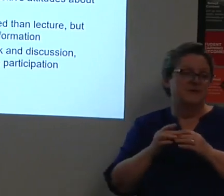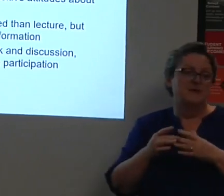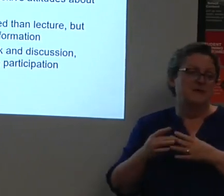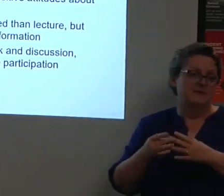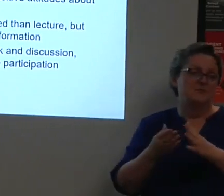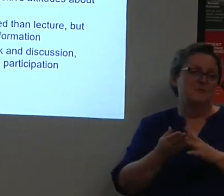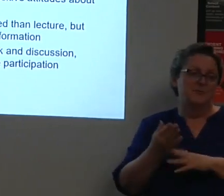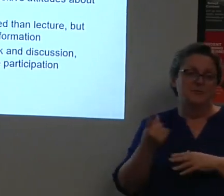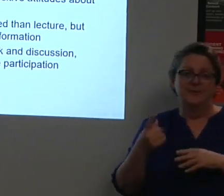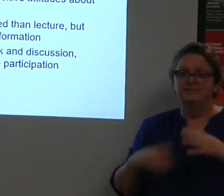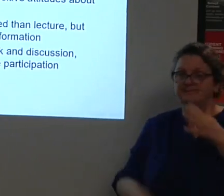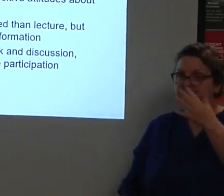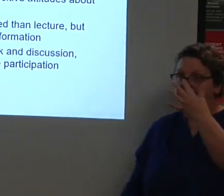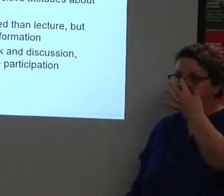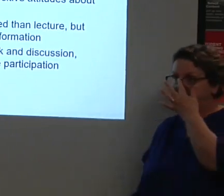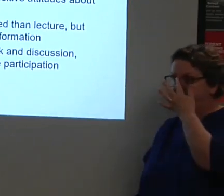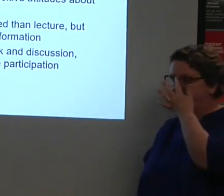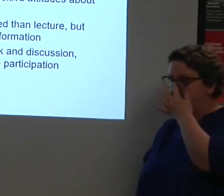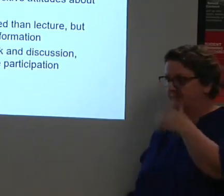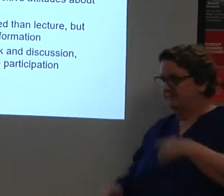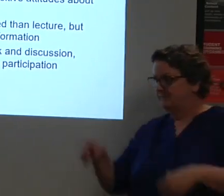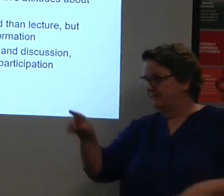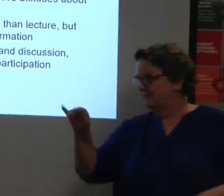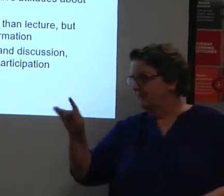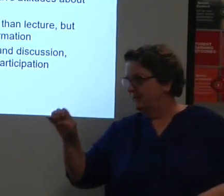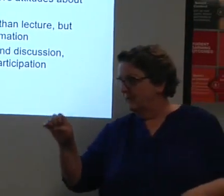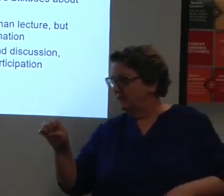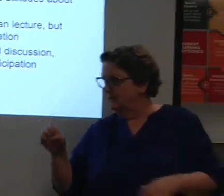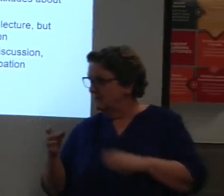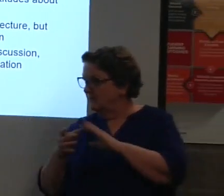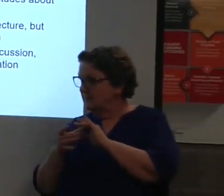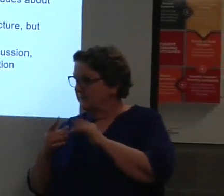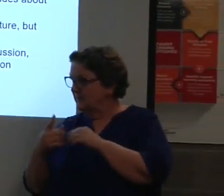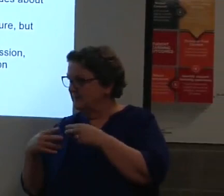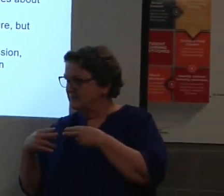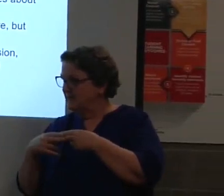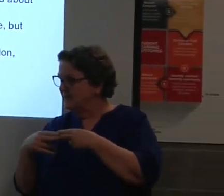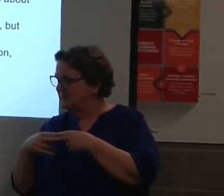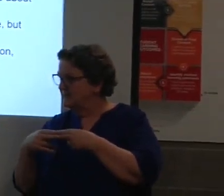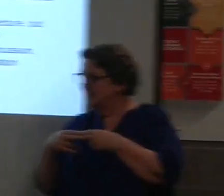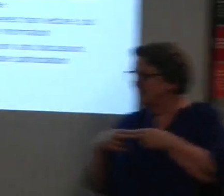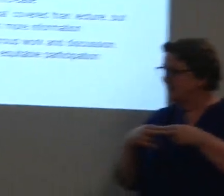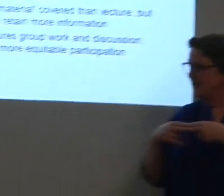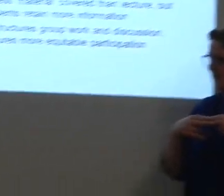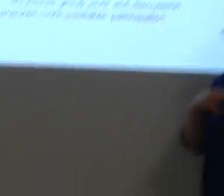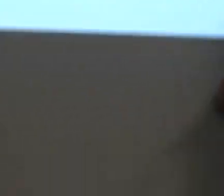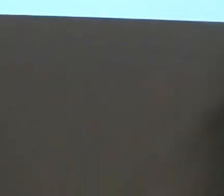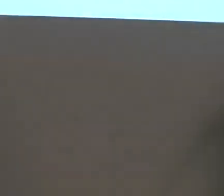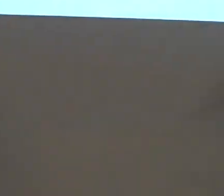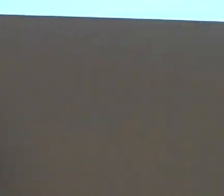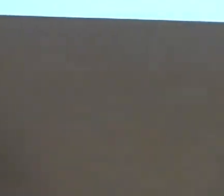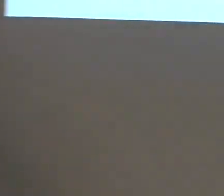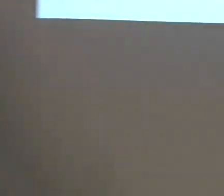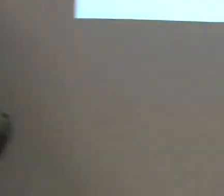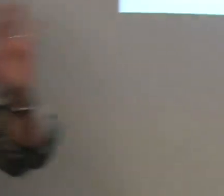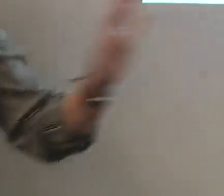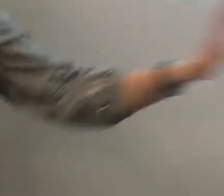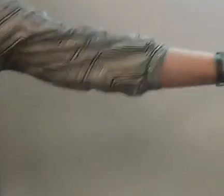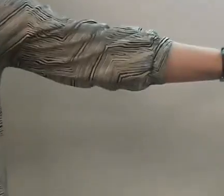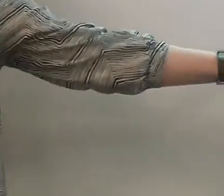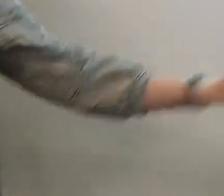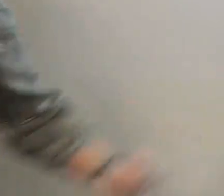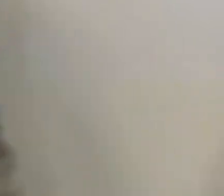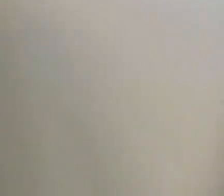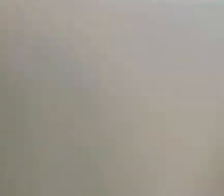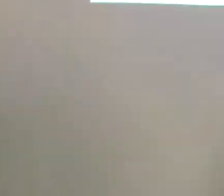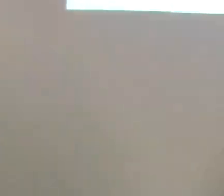one of them. Say something about slides. Oh, that you will get all of these slides. You don't have to take all the